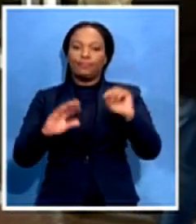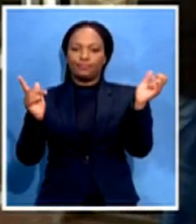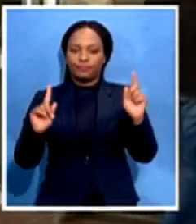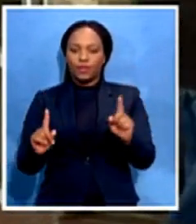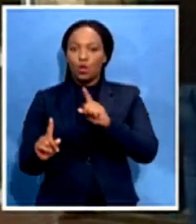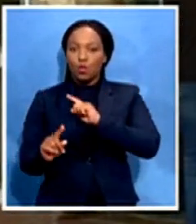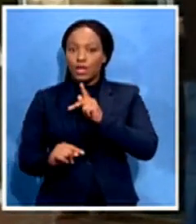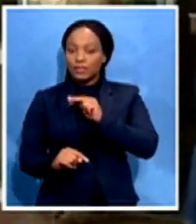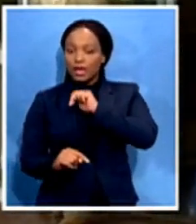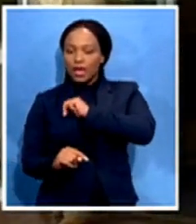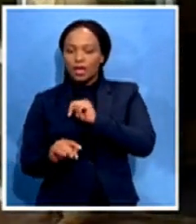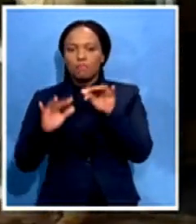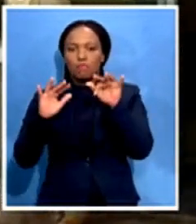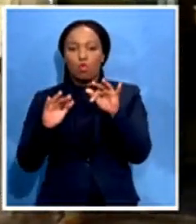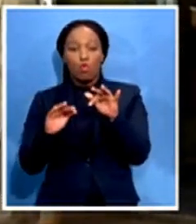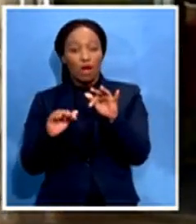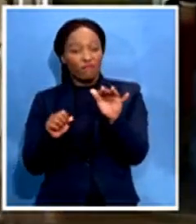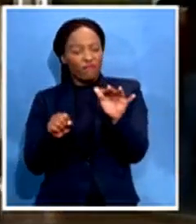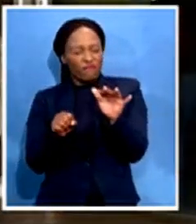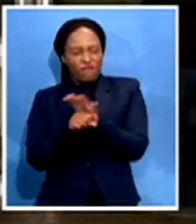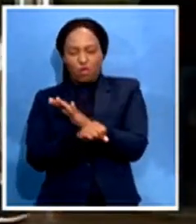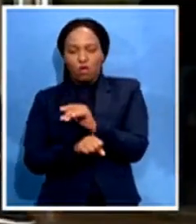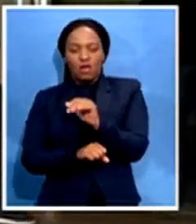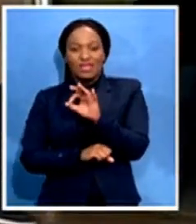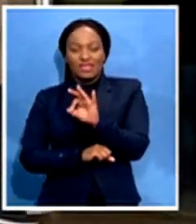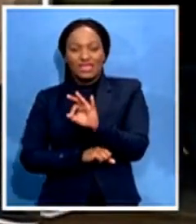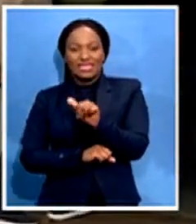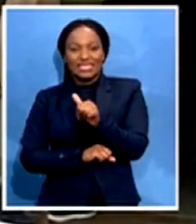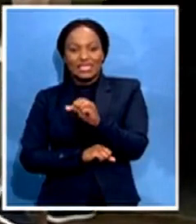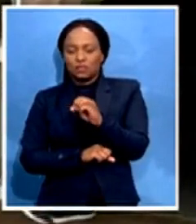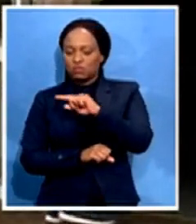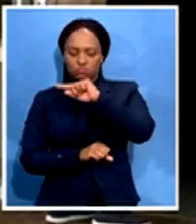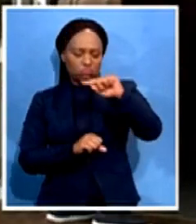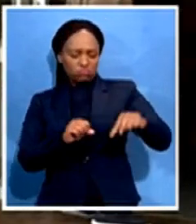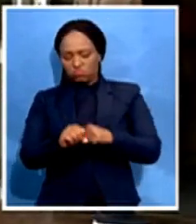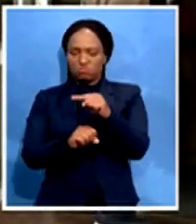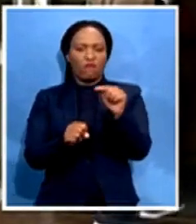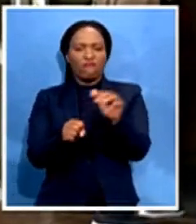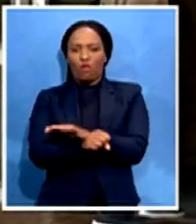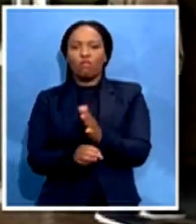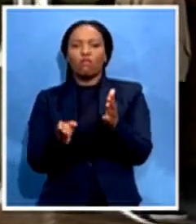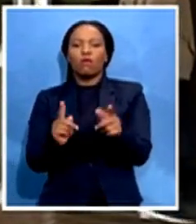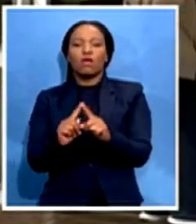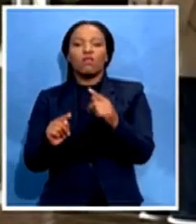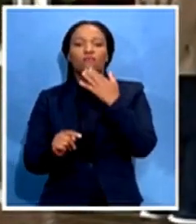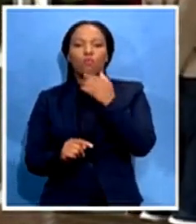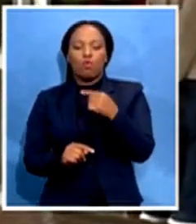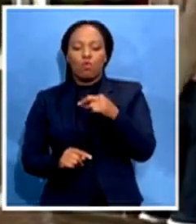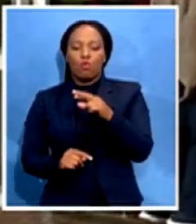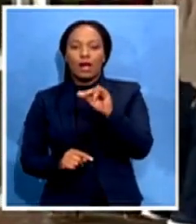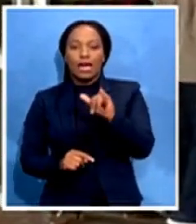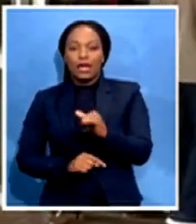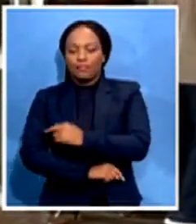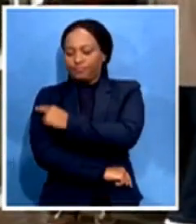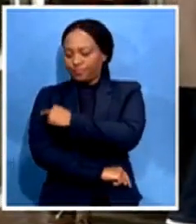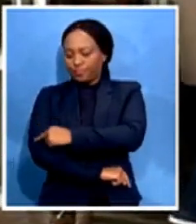circle, 360 degrees, coming from, Grey Hospital, where that first person that was identified to